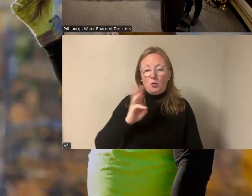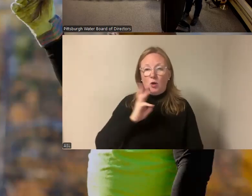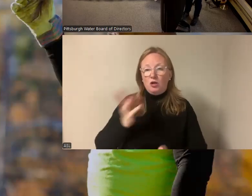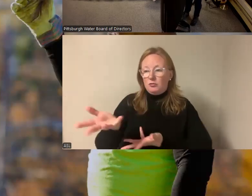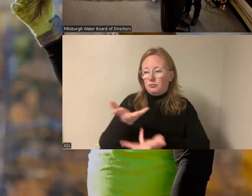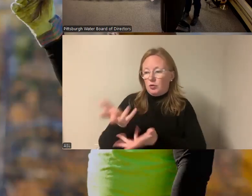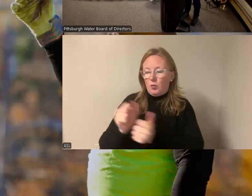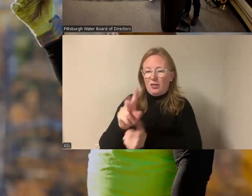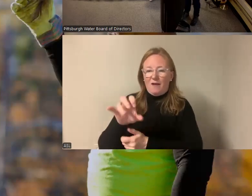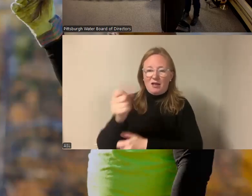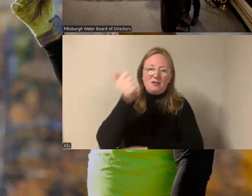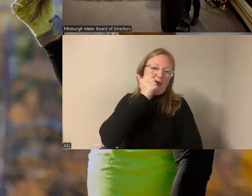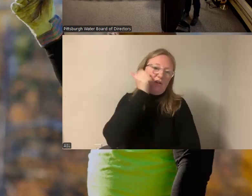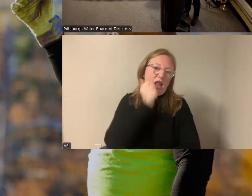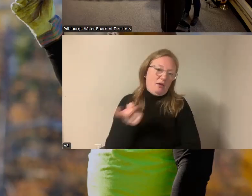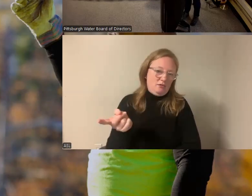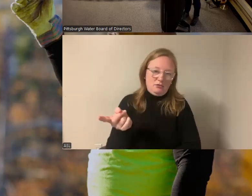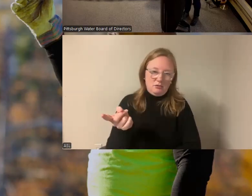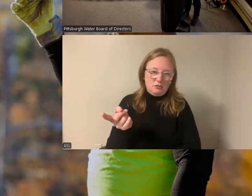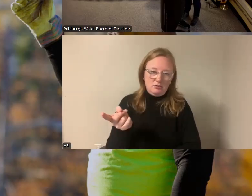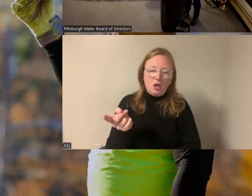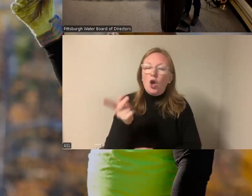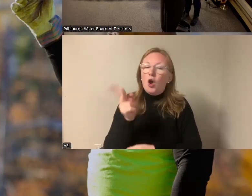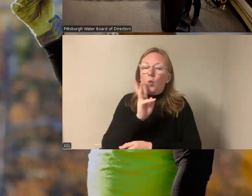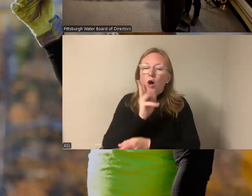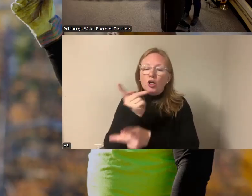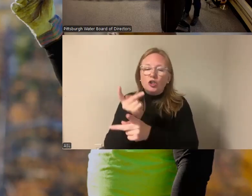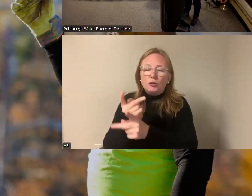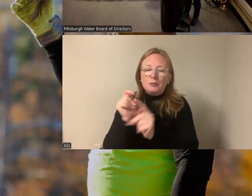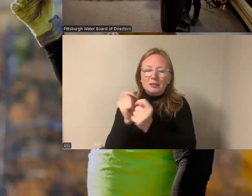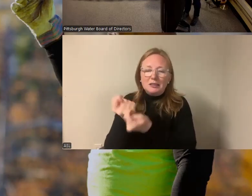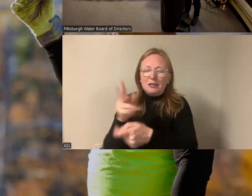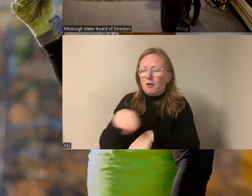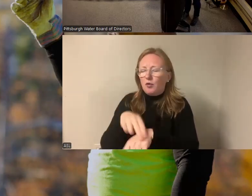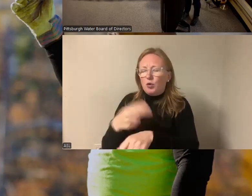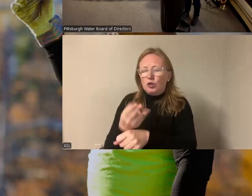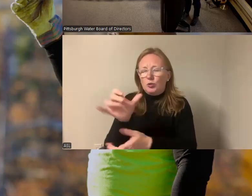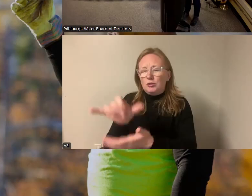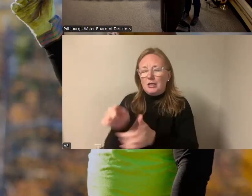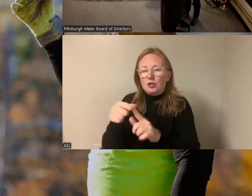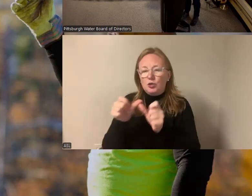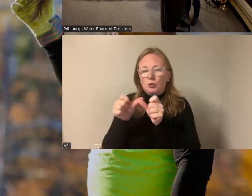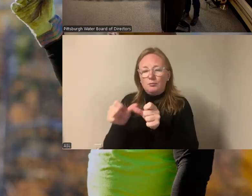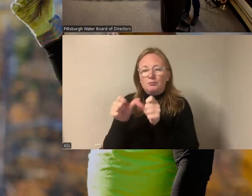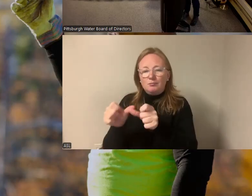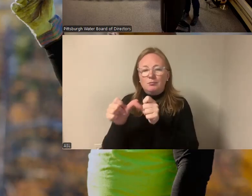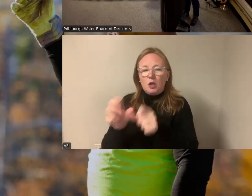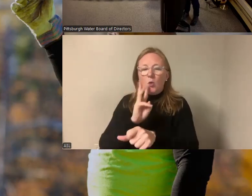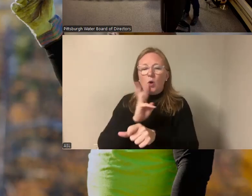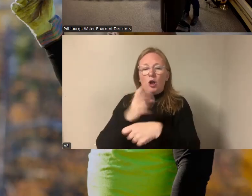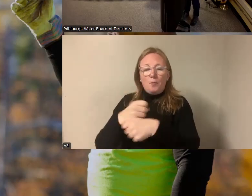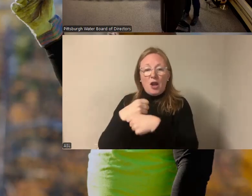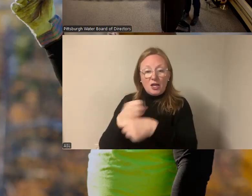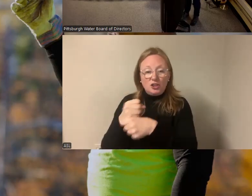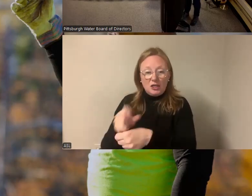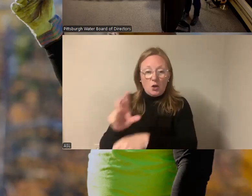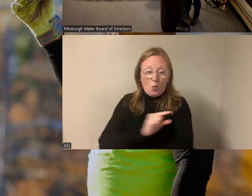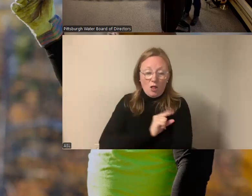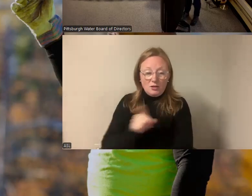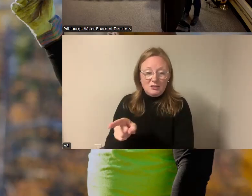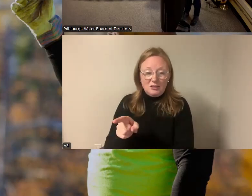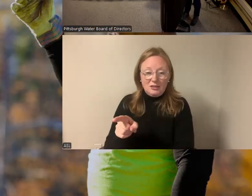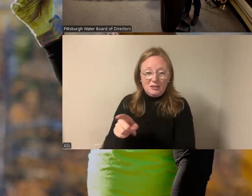with our valves on a daily basis. Our water treatment team, of course, uses valves to help maintain water production and quality. Our